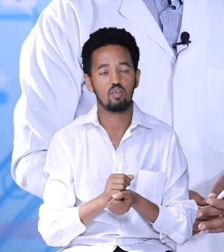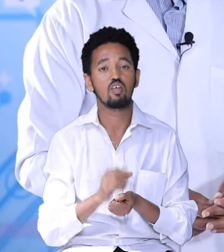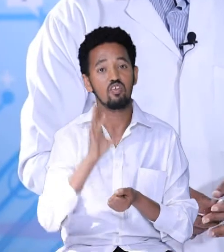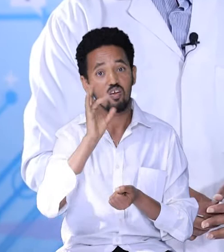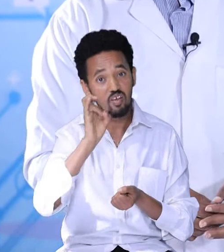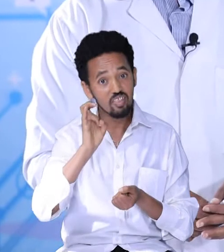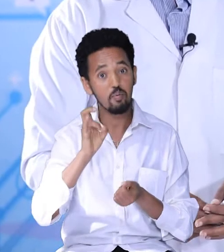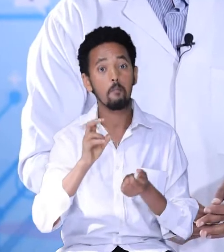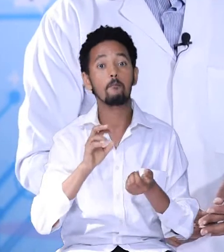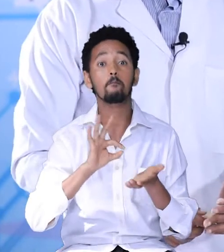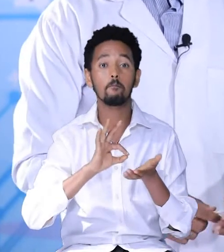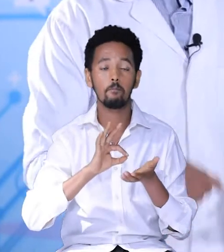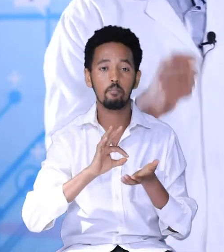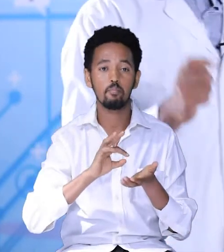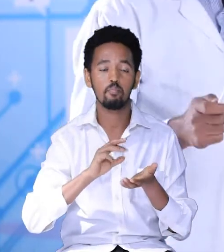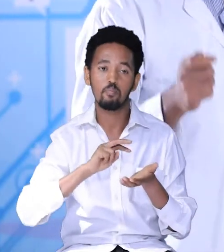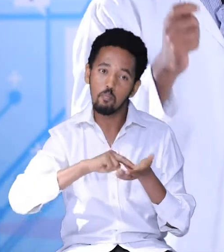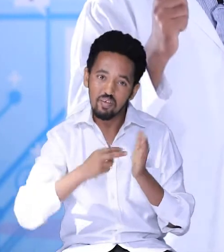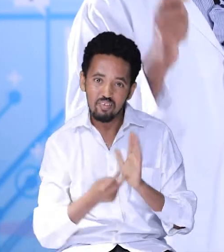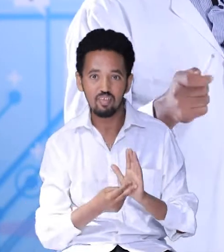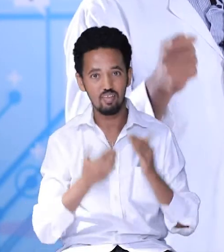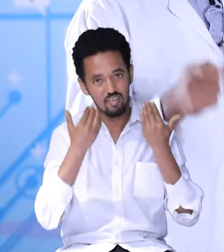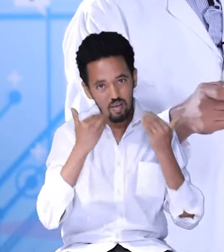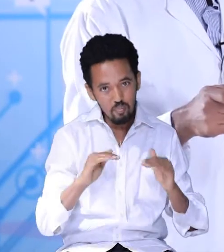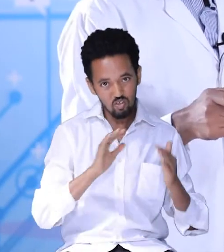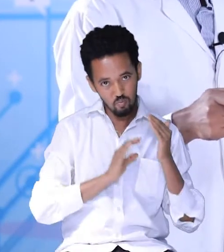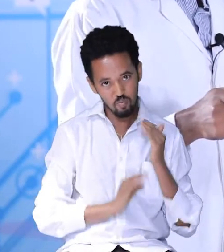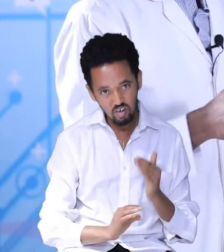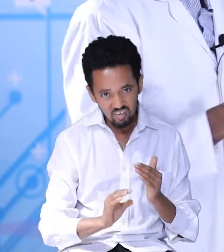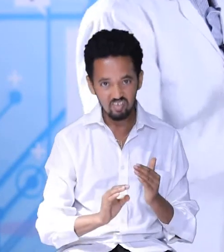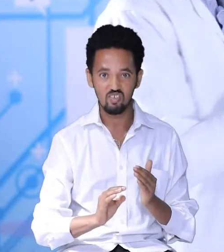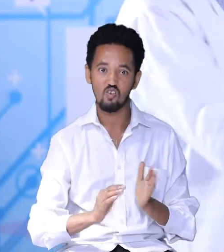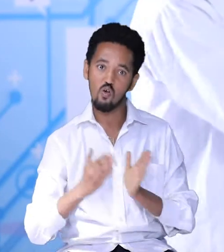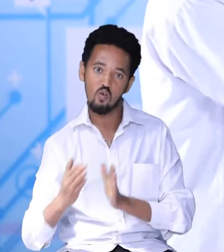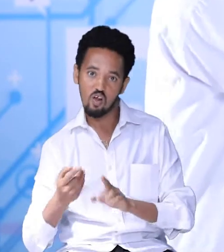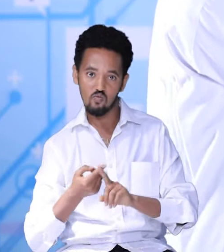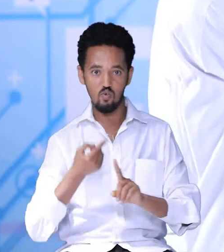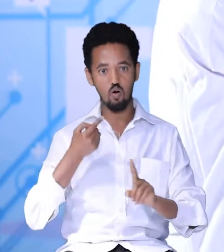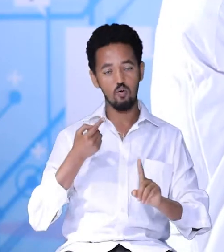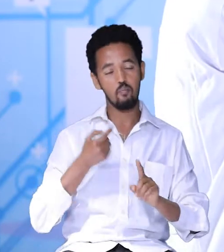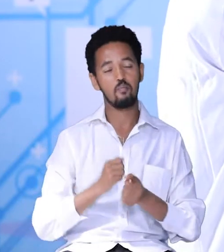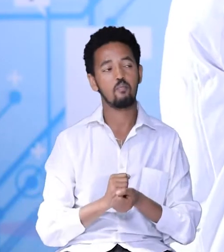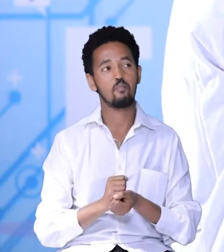70 means the amount of births occurred from